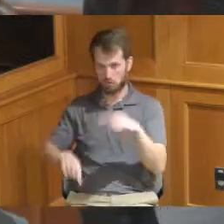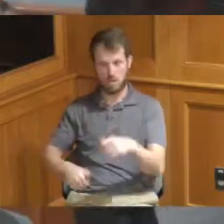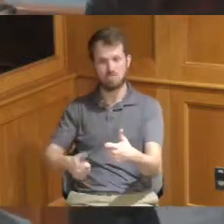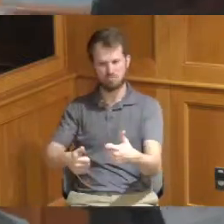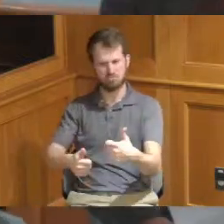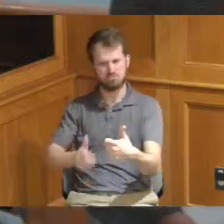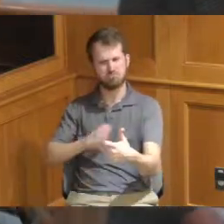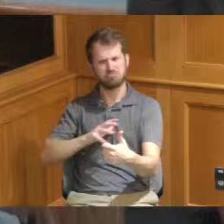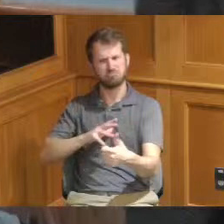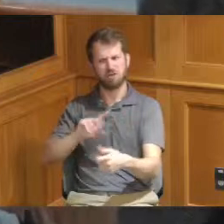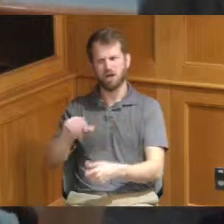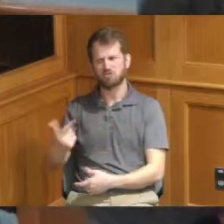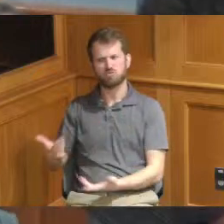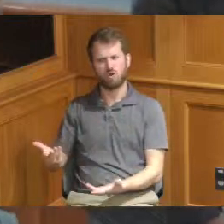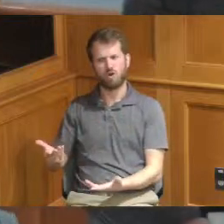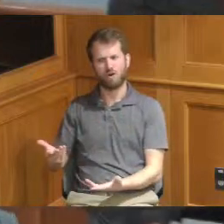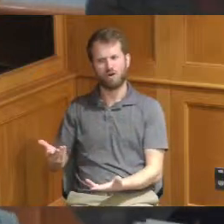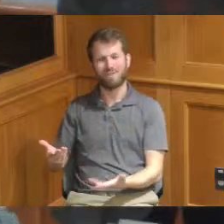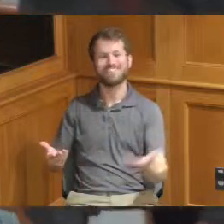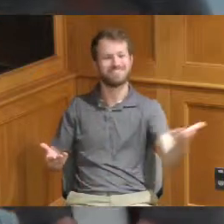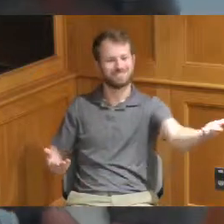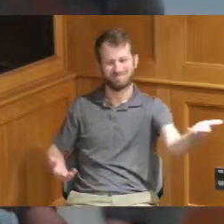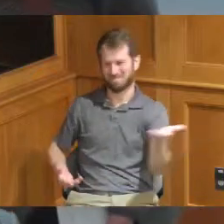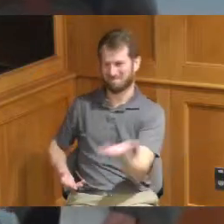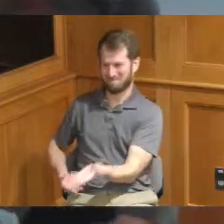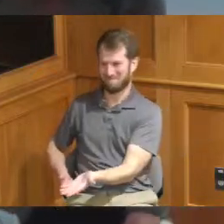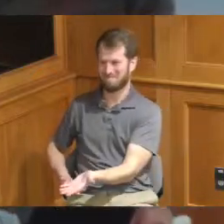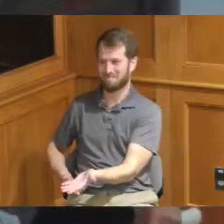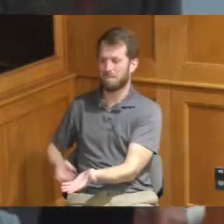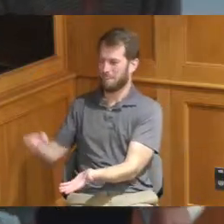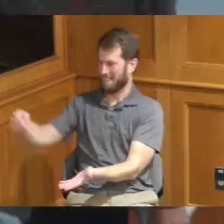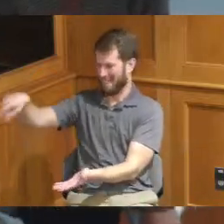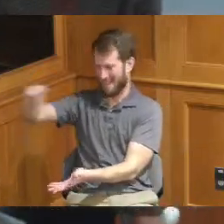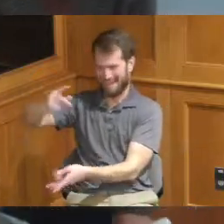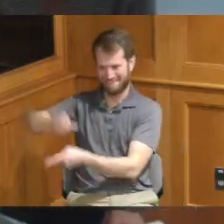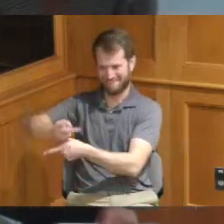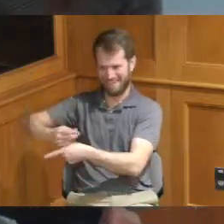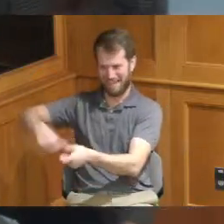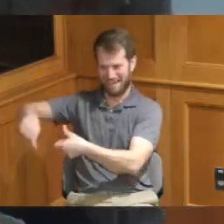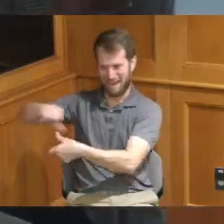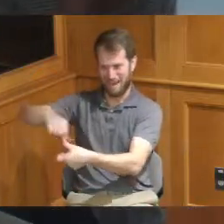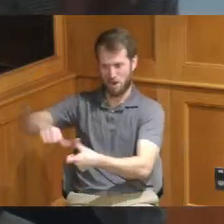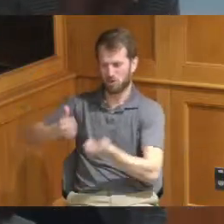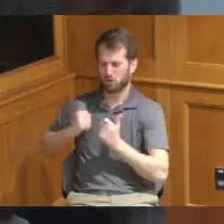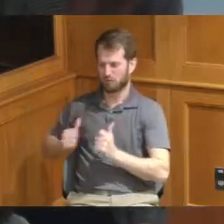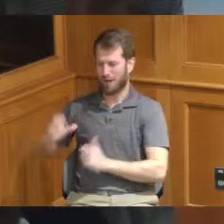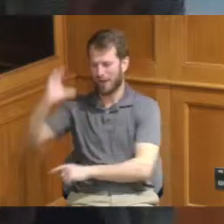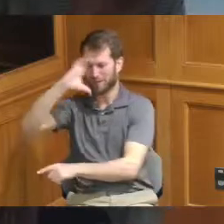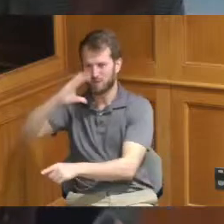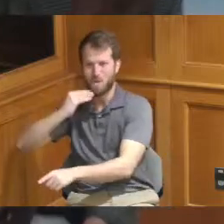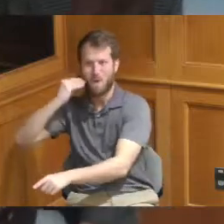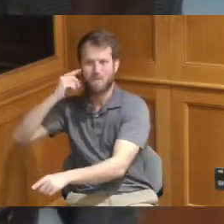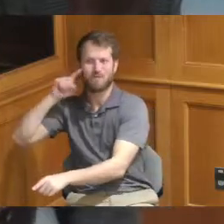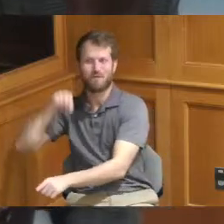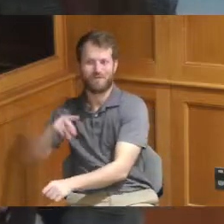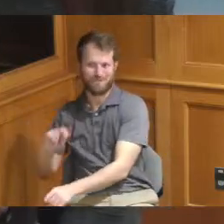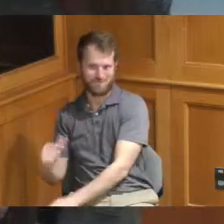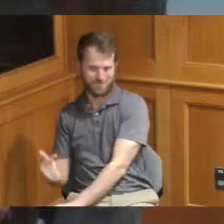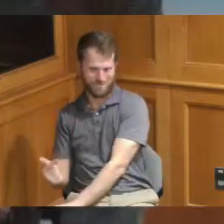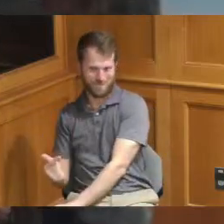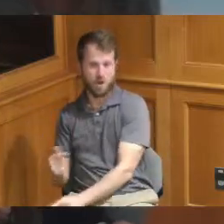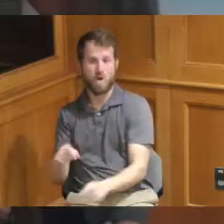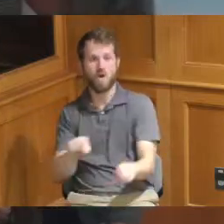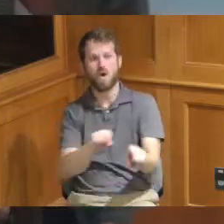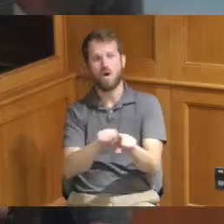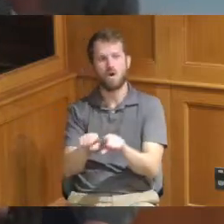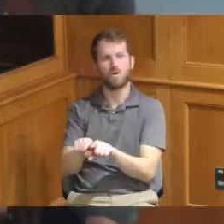with having a dog, we bring a dog in from the shelter, they take care of it, and we try to find it a home. And they also will employ